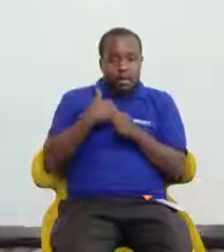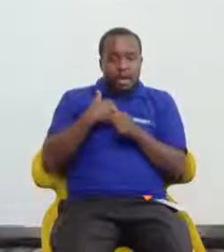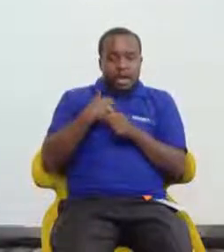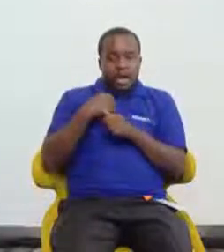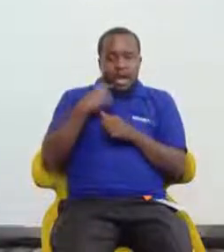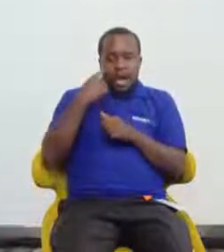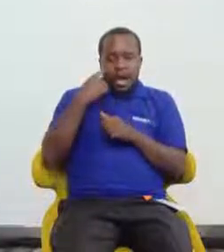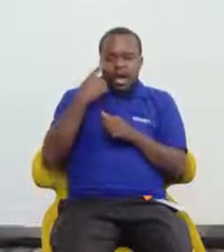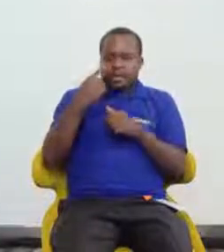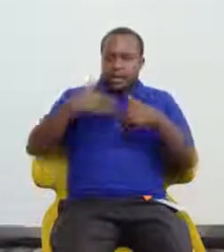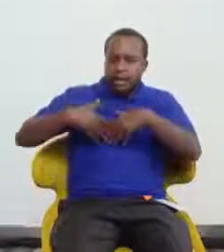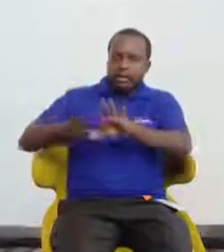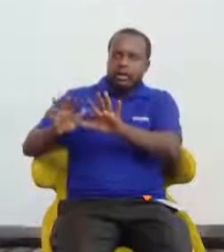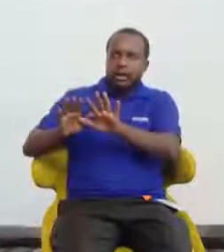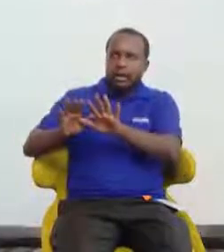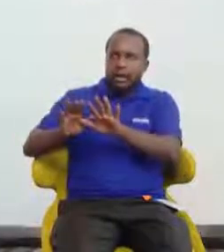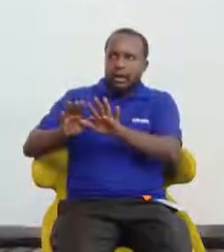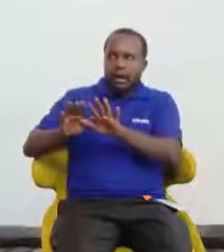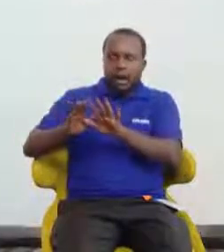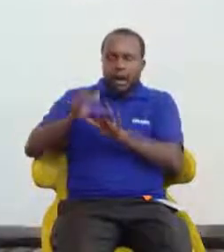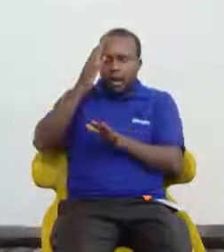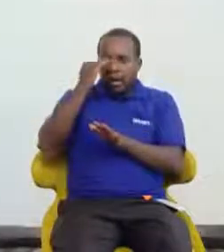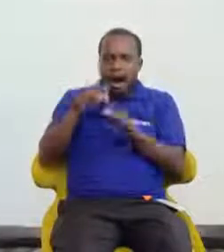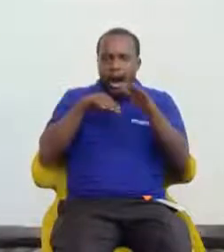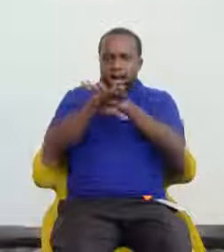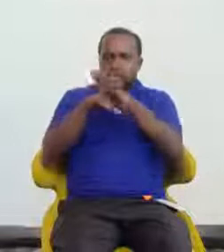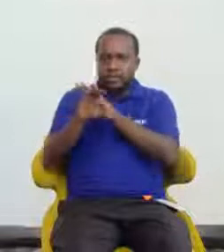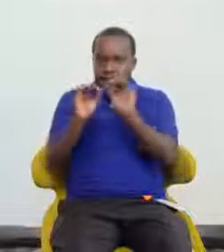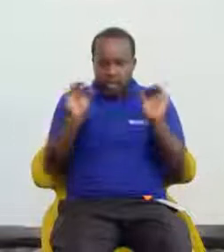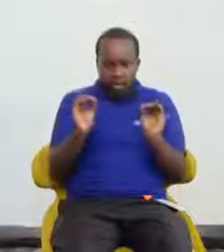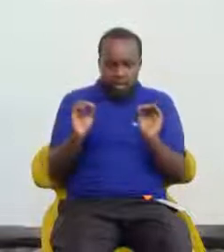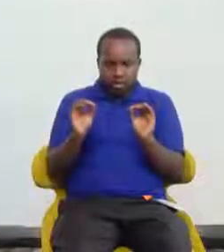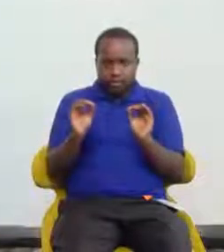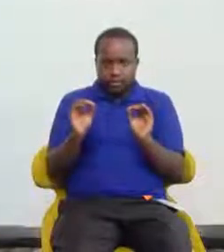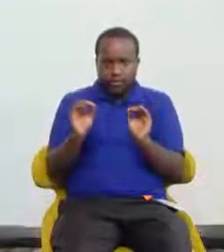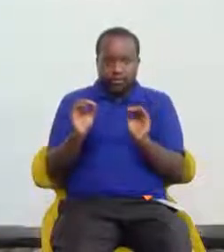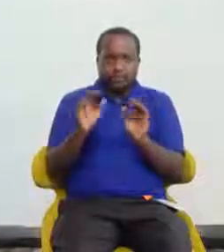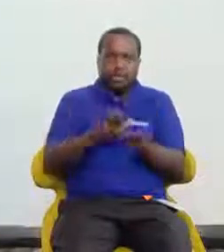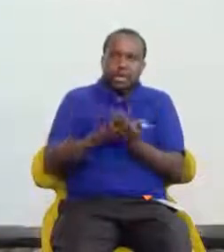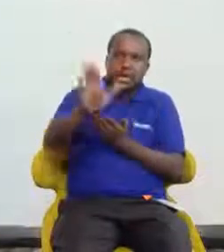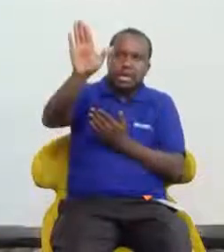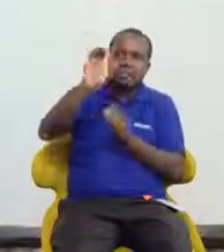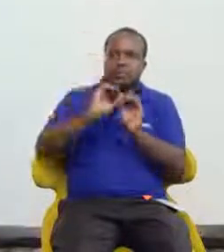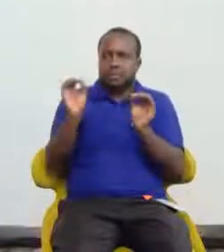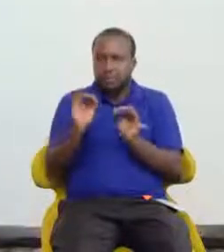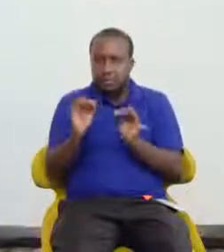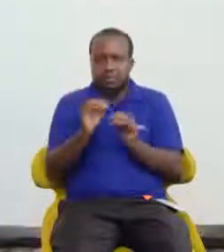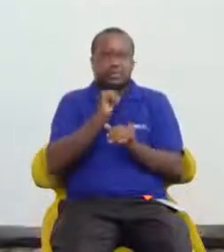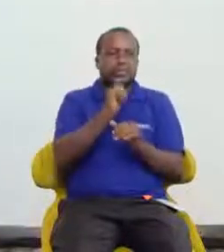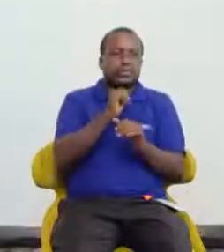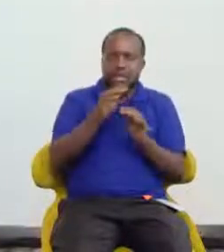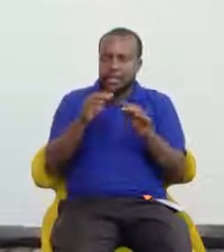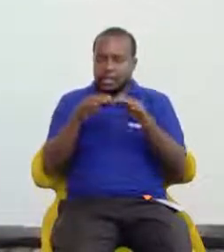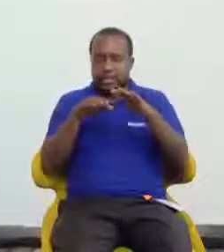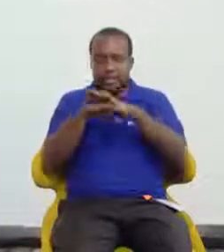was abandoned because I was in a space where there were no accessibility in terms of ramps, in terms of the toilet, everything was at